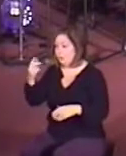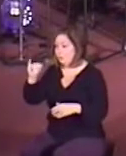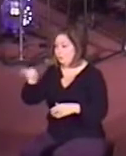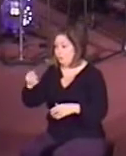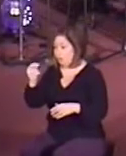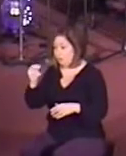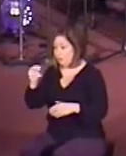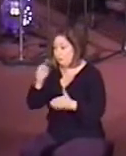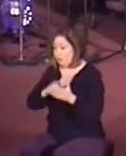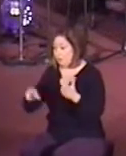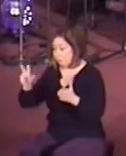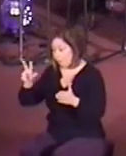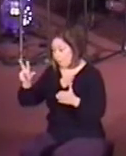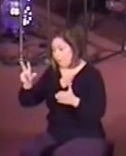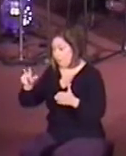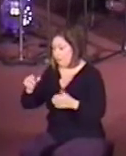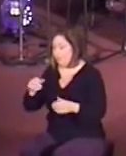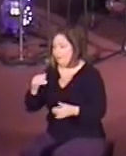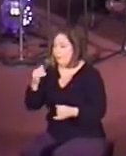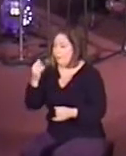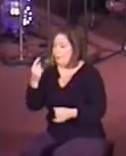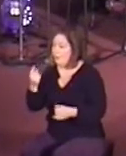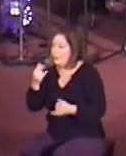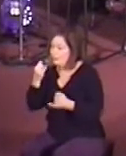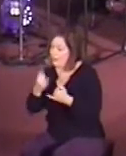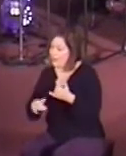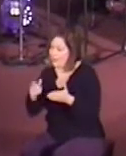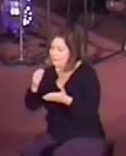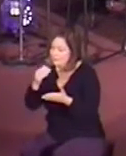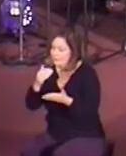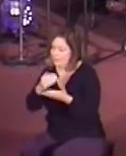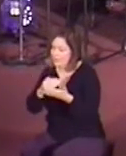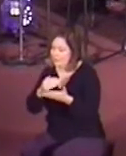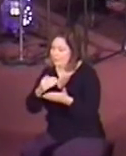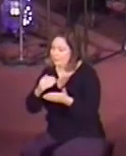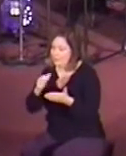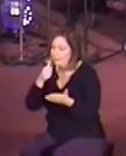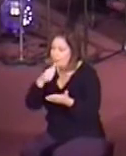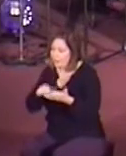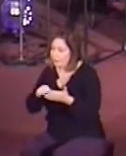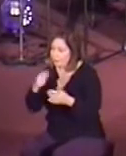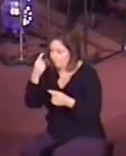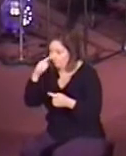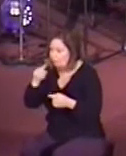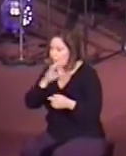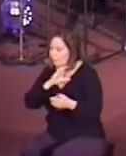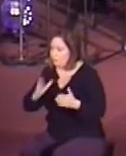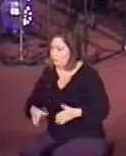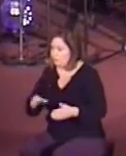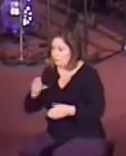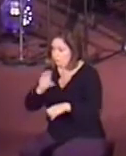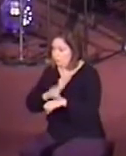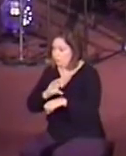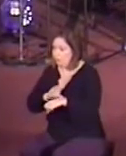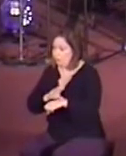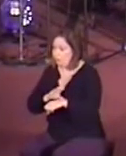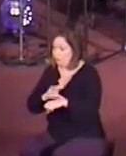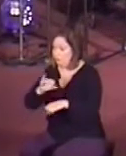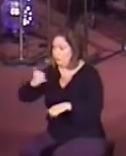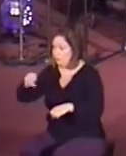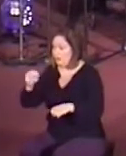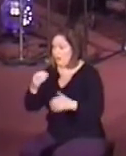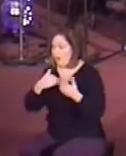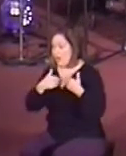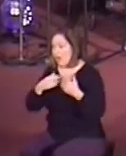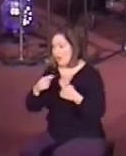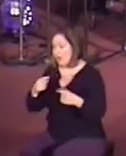John is writing one of the last letters to the Christian church. He's battling certain ideologies,